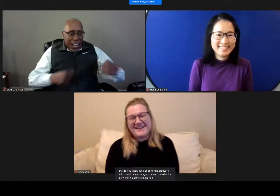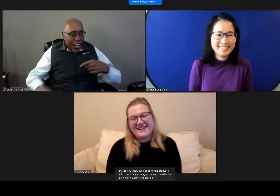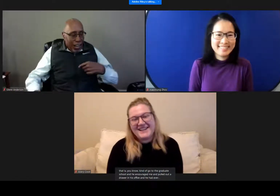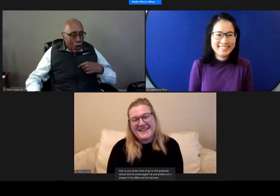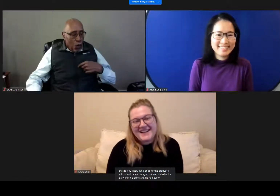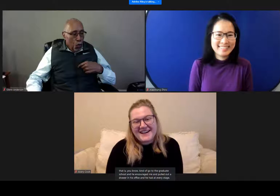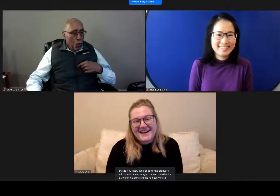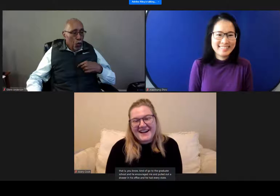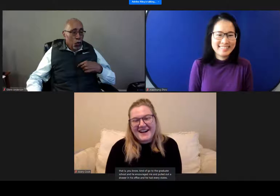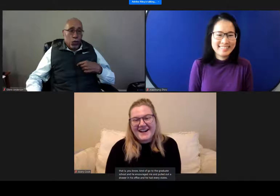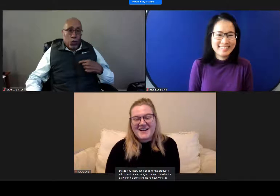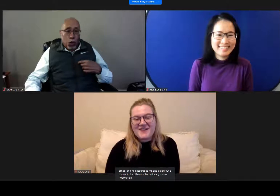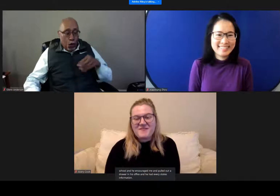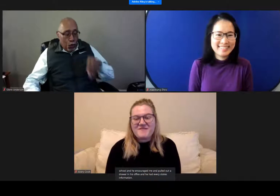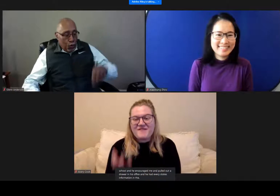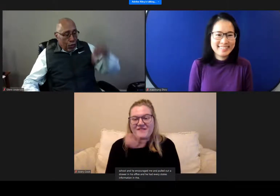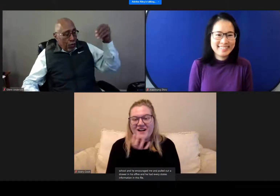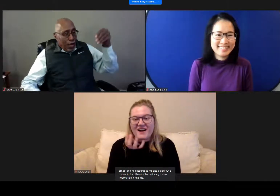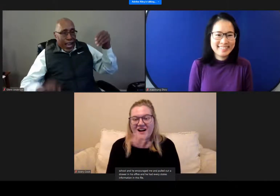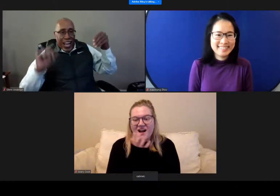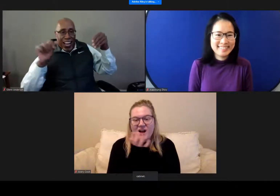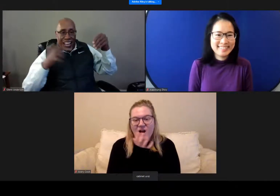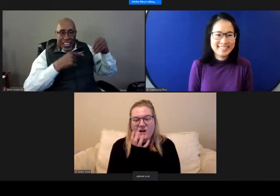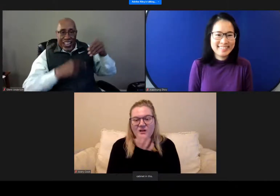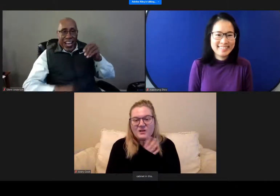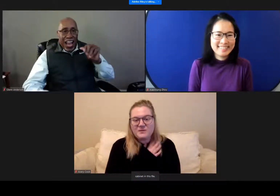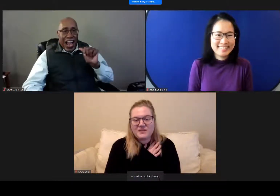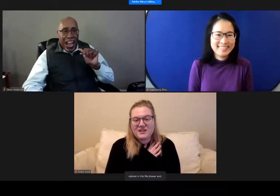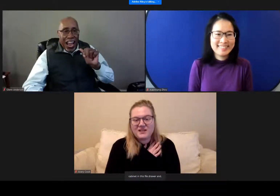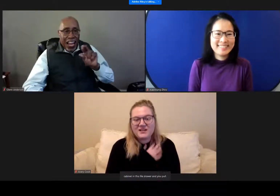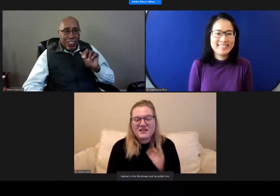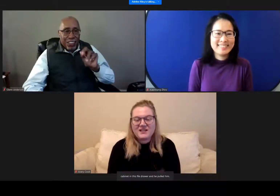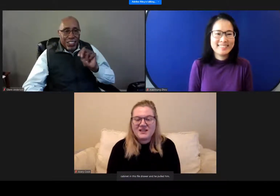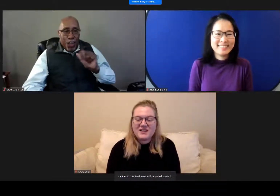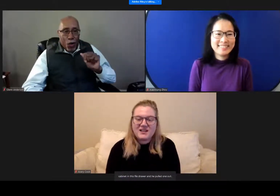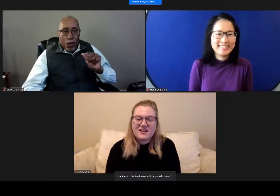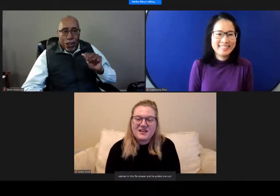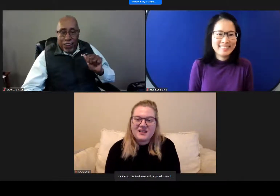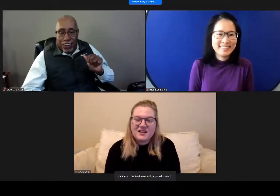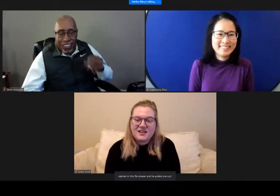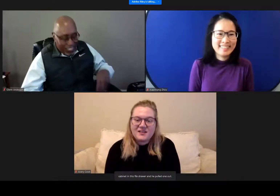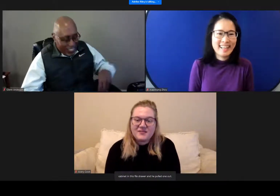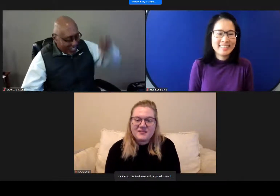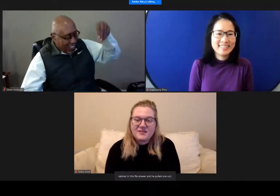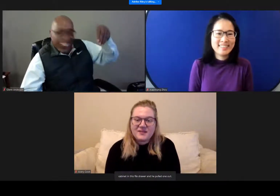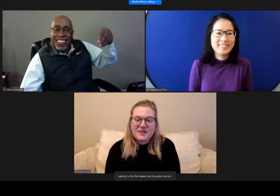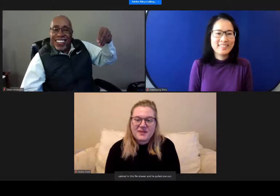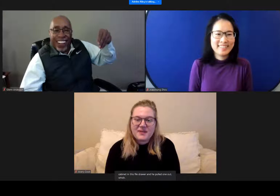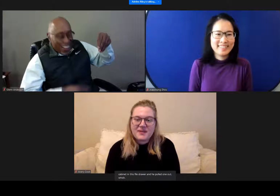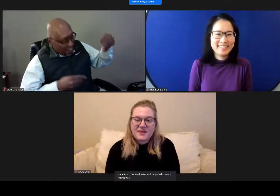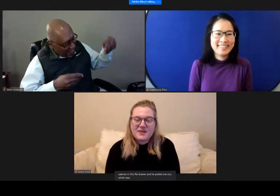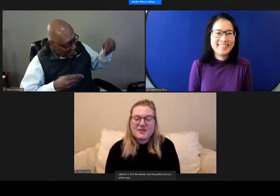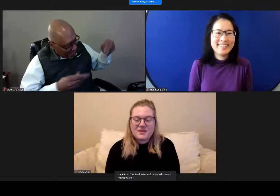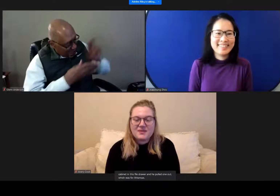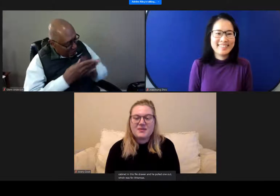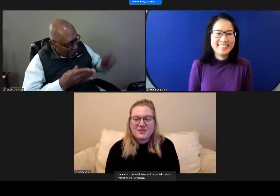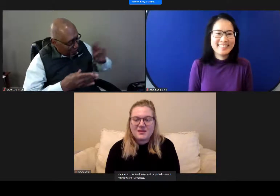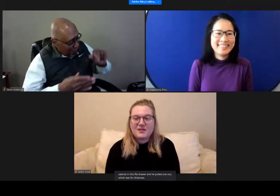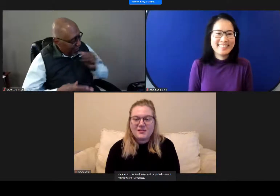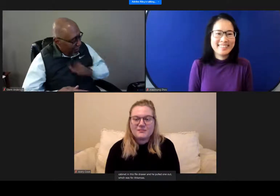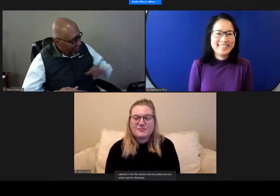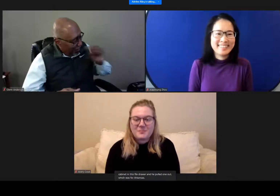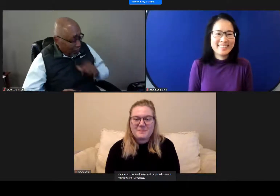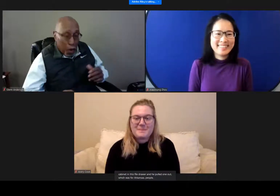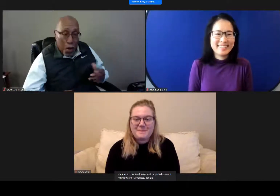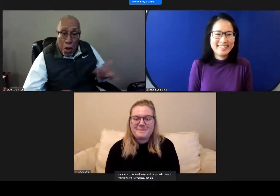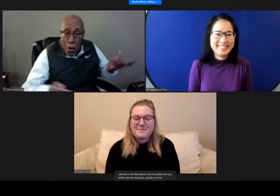every state's information in this file cabinet, in this file drawer. And he pulled one out, which was for Arkansas.